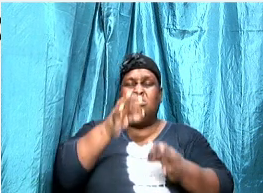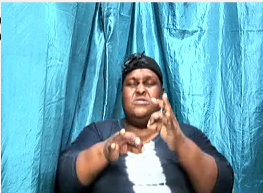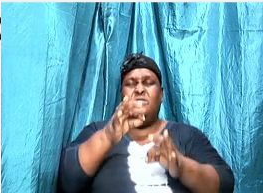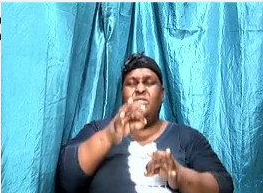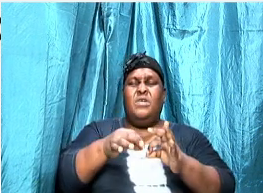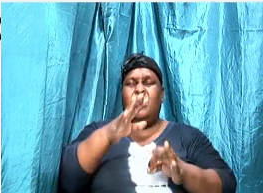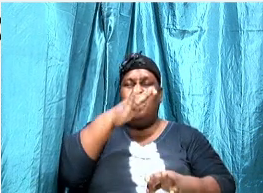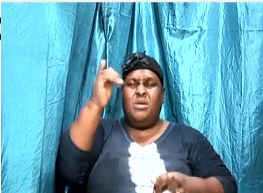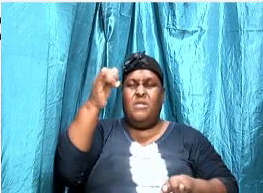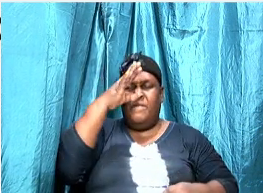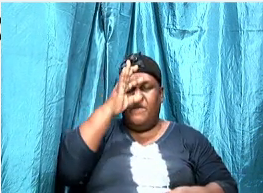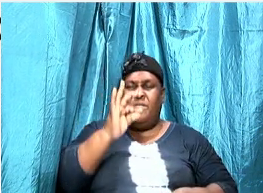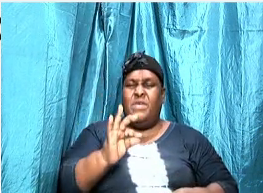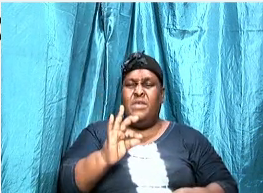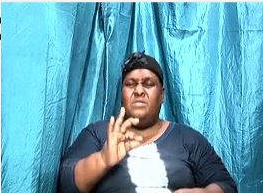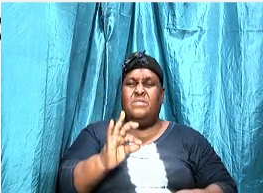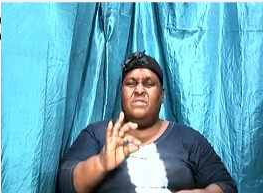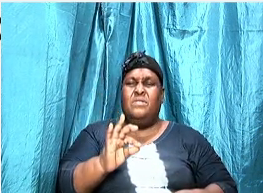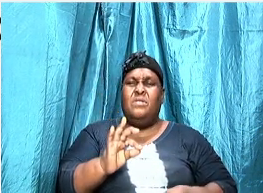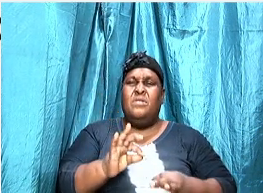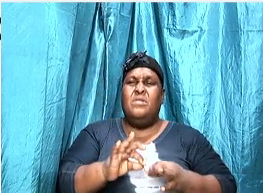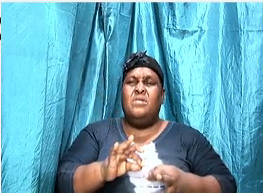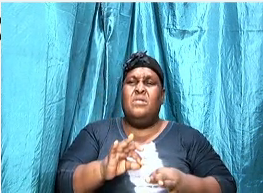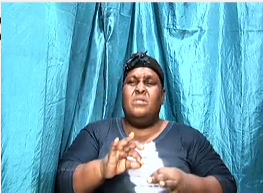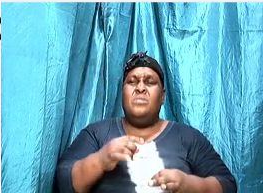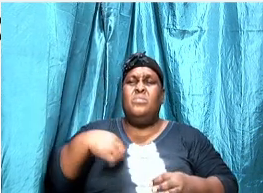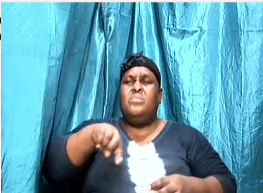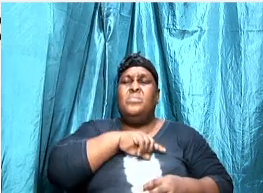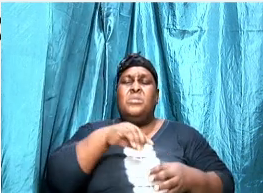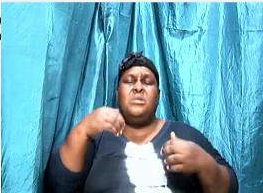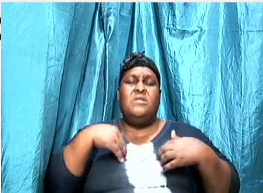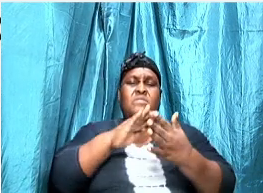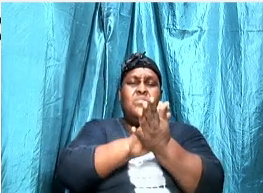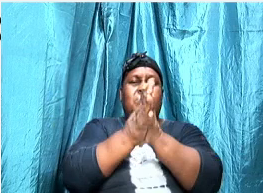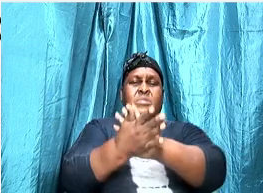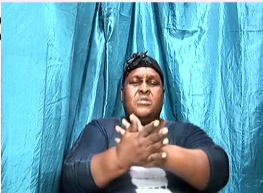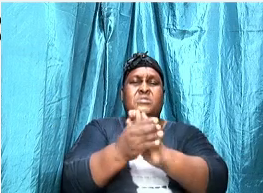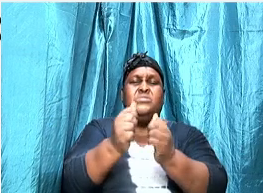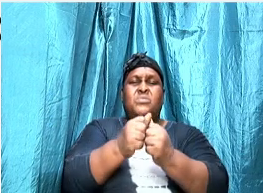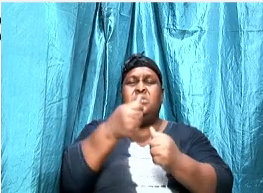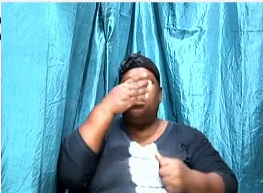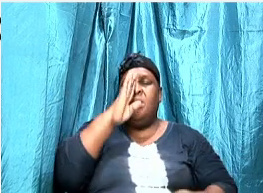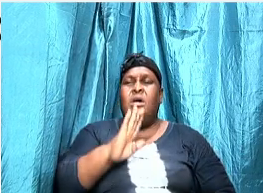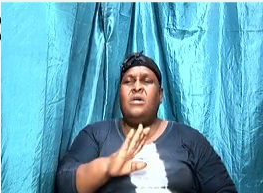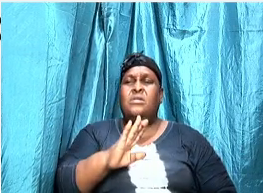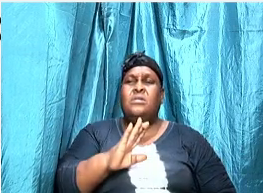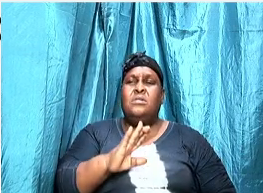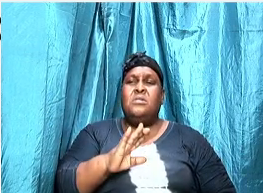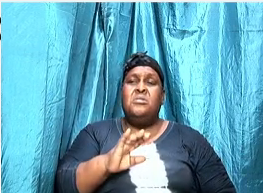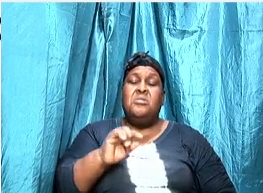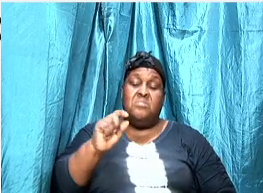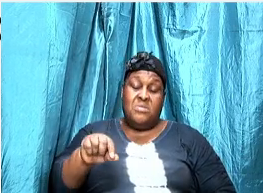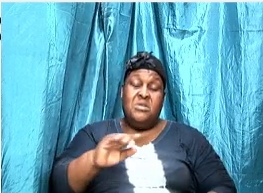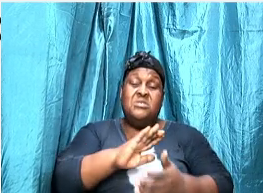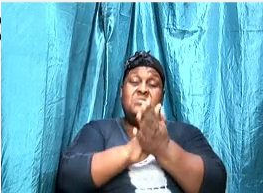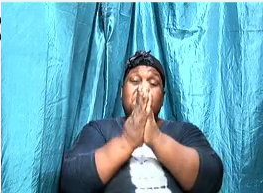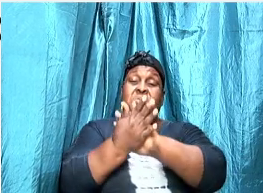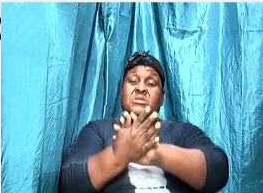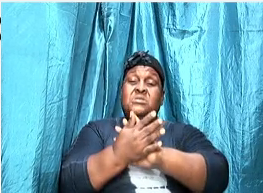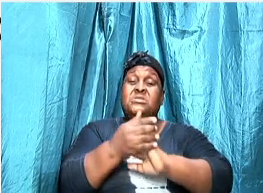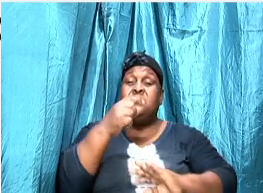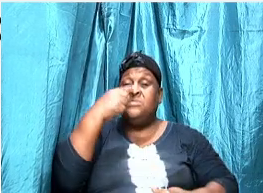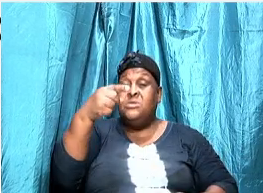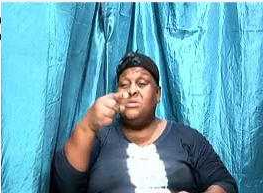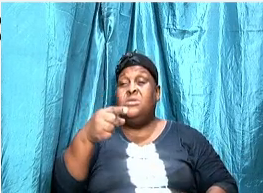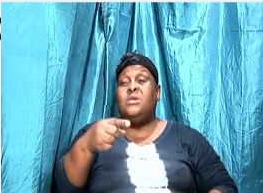faith, we have peace with God. And this peace is speaking about, you know, we